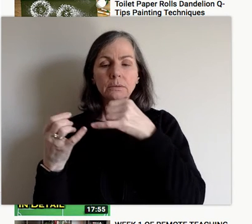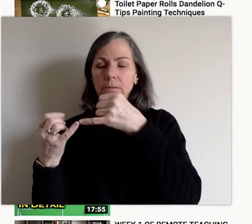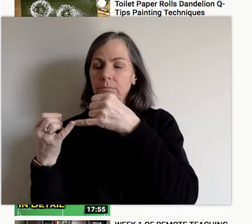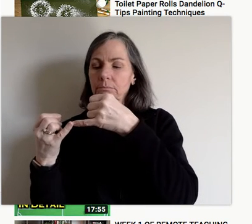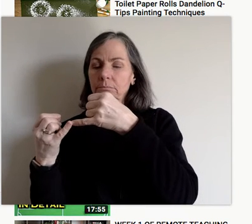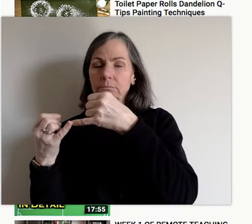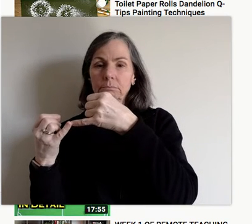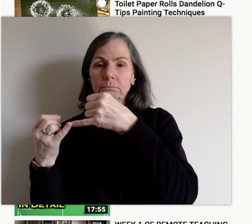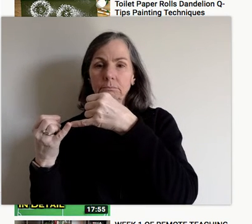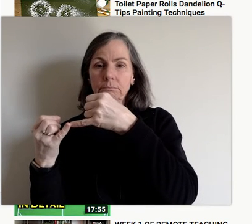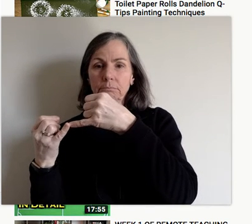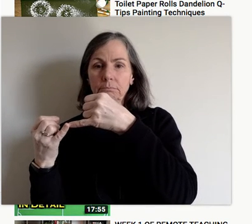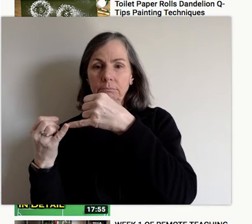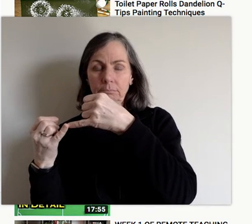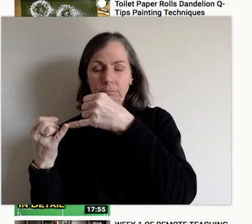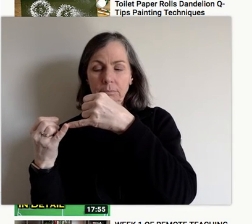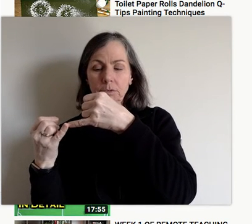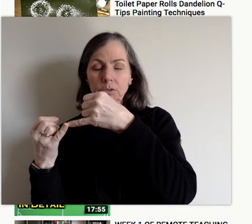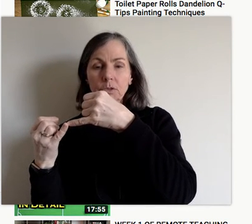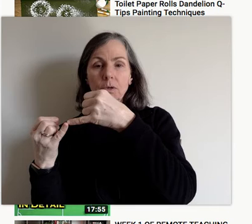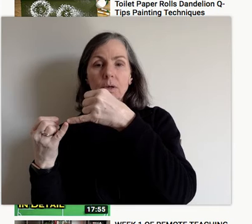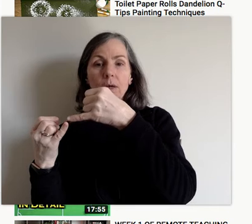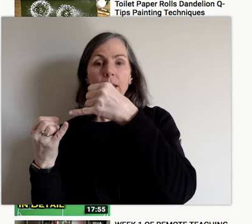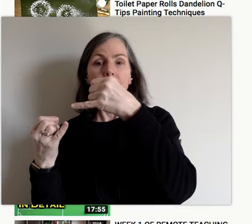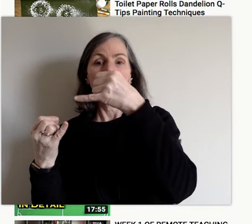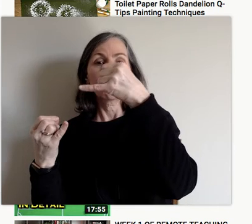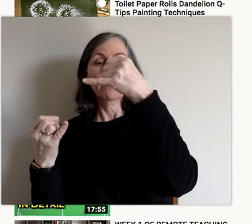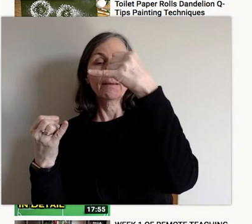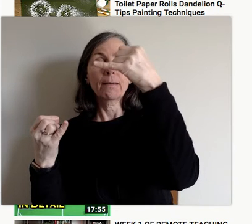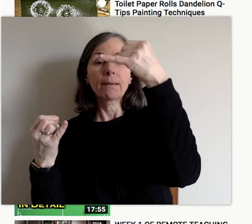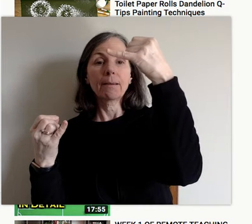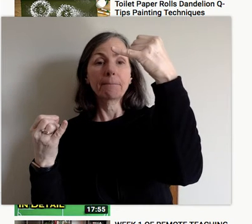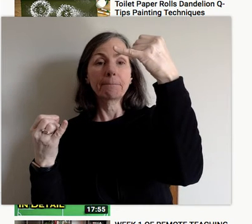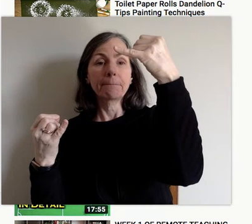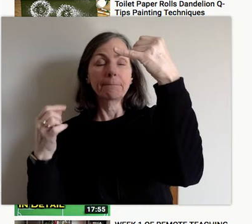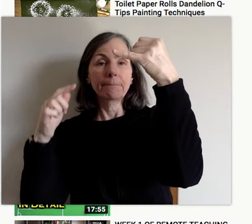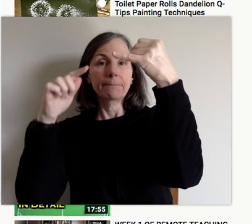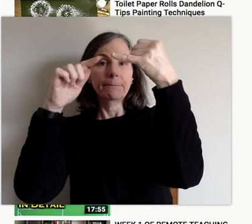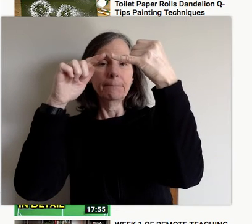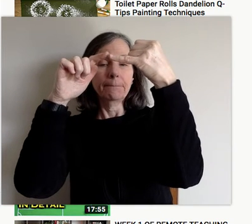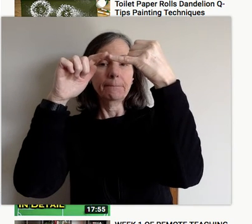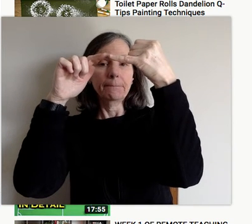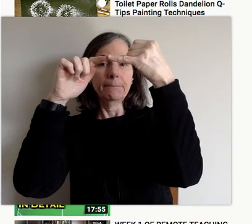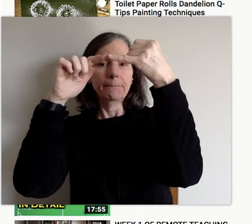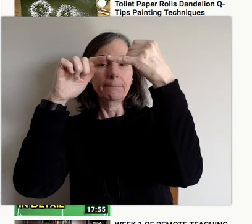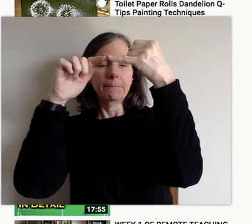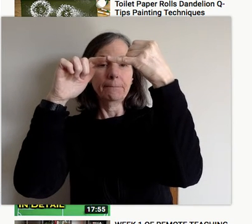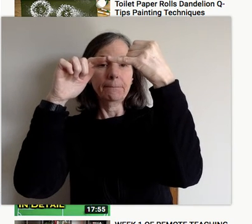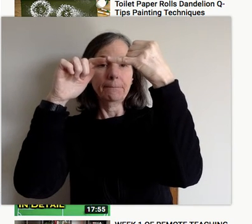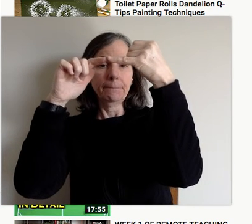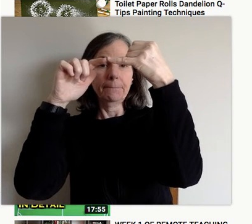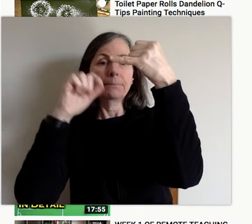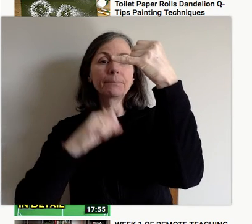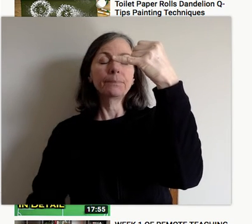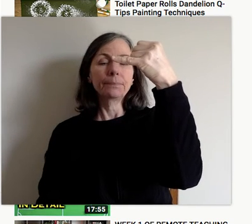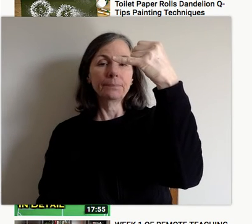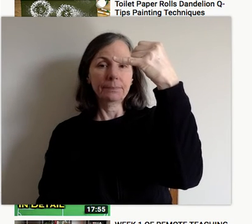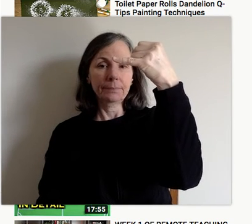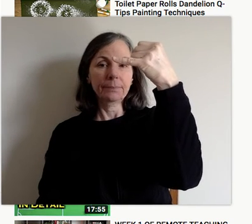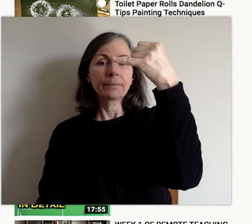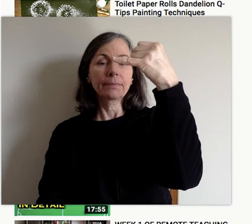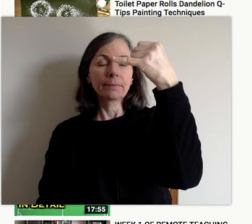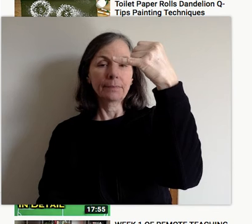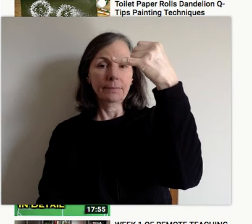If we start on the left of the parabola, you can see that we're